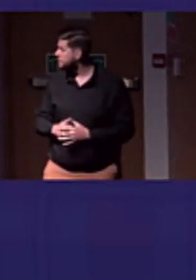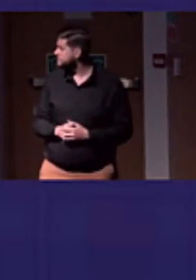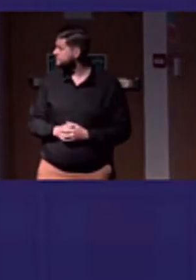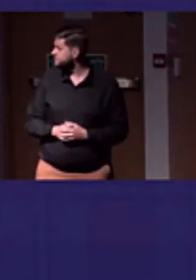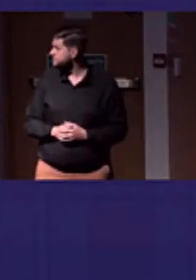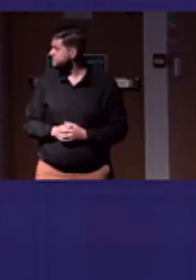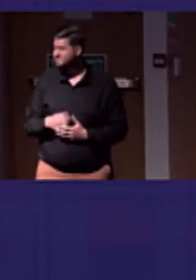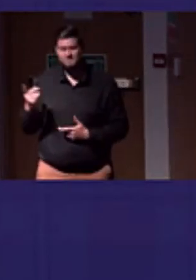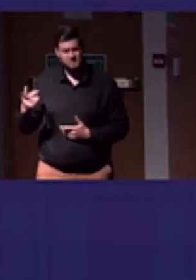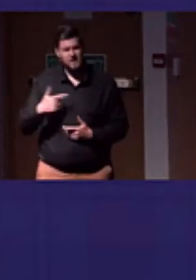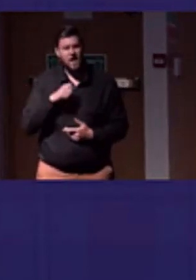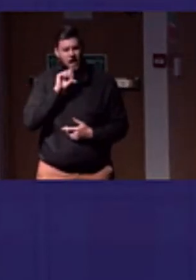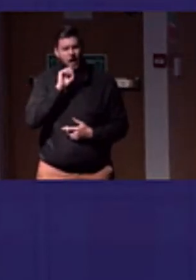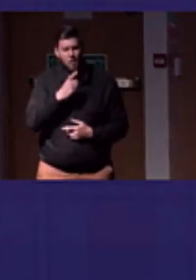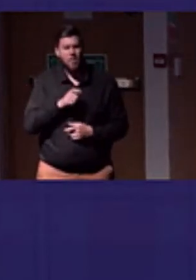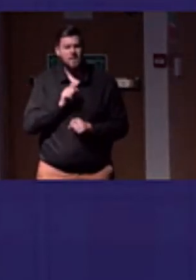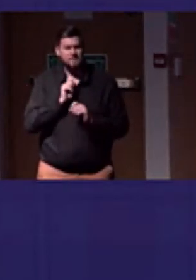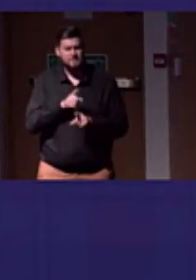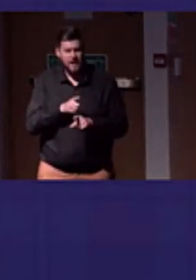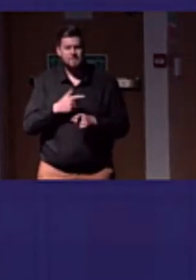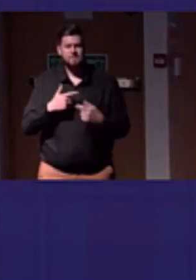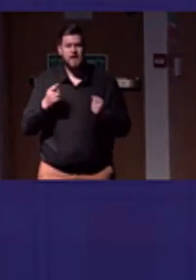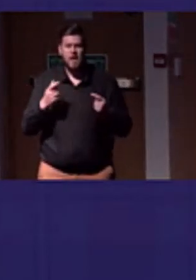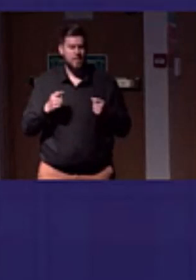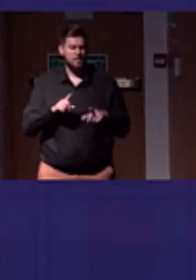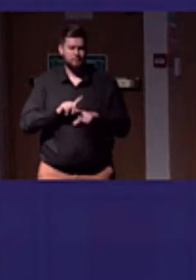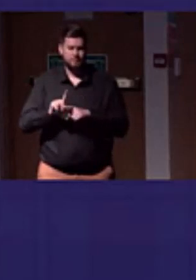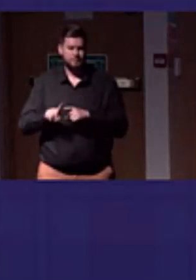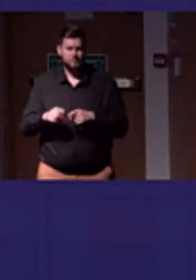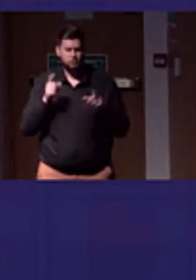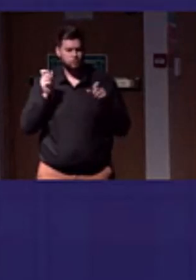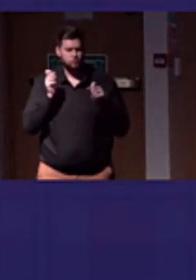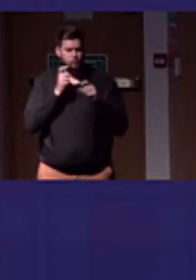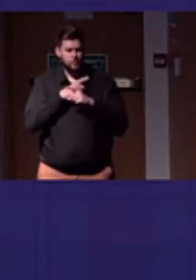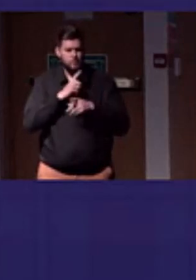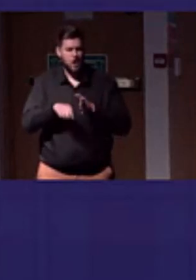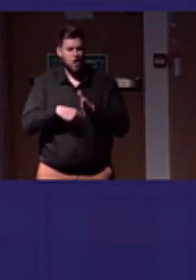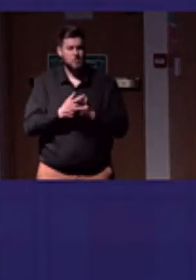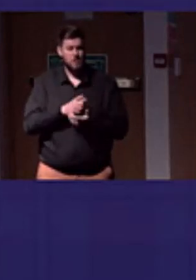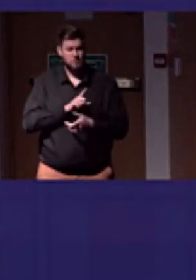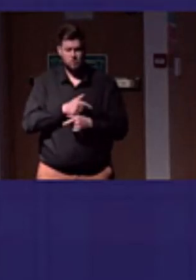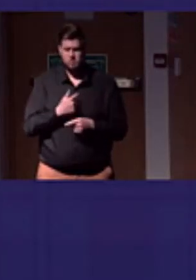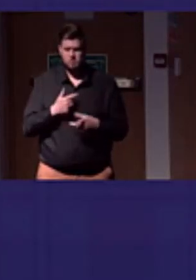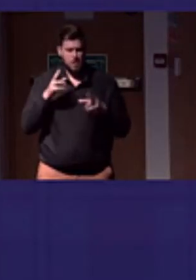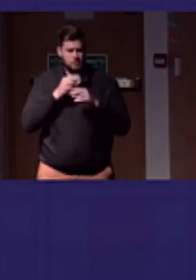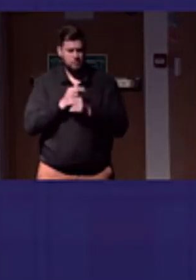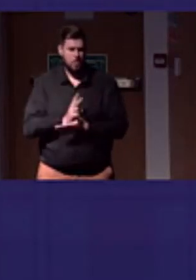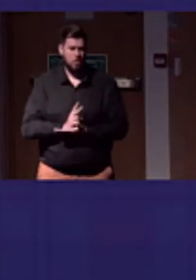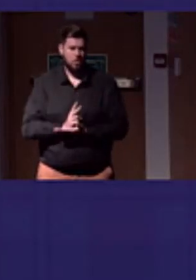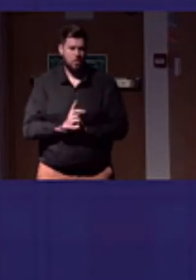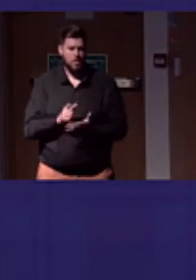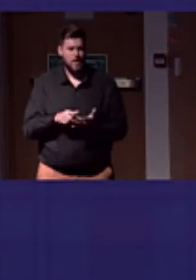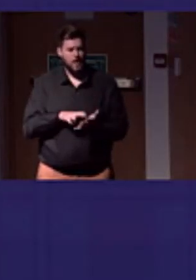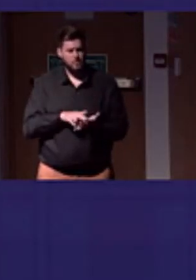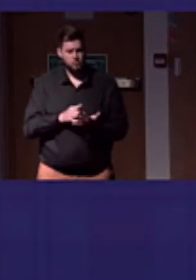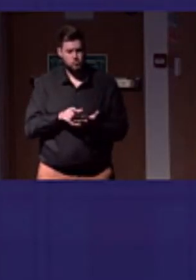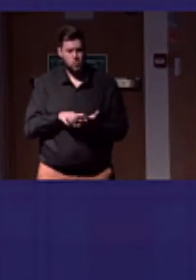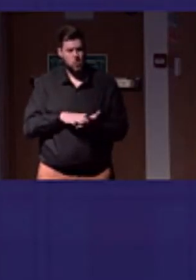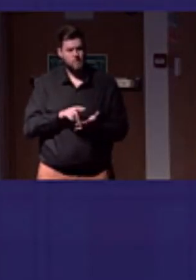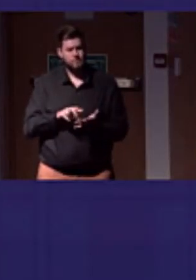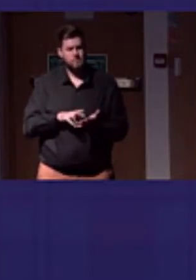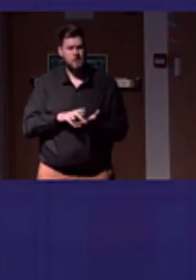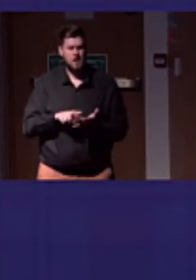insomniac with nighttime anxiety, which is hilarious. So I send email at 2 a.m. constantly. They're not allowed to say, hey, Donna, you shouldn't be sending me email at this